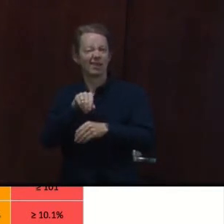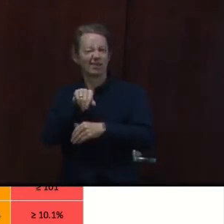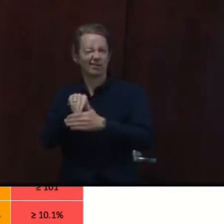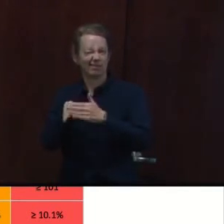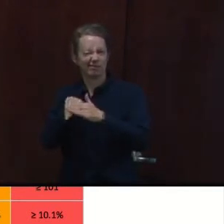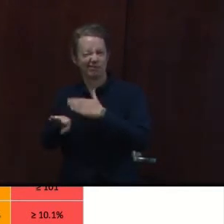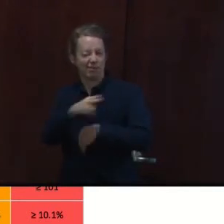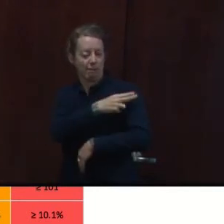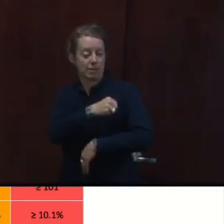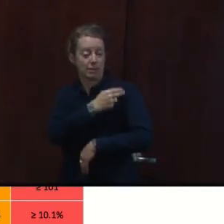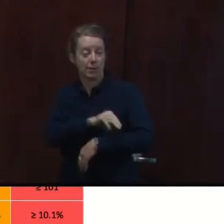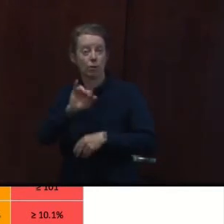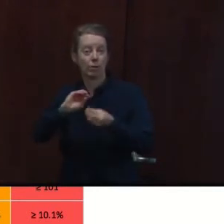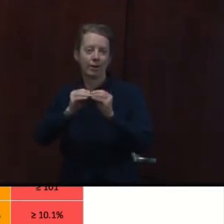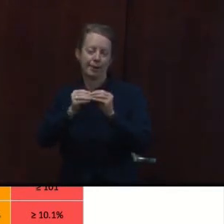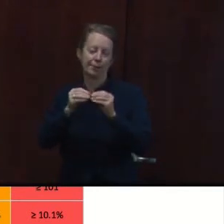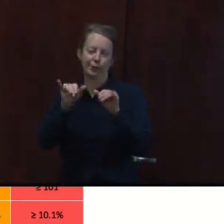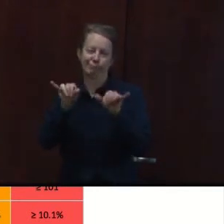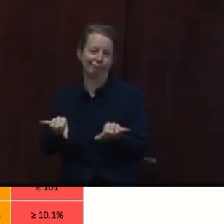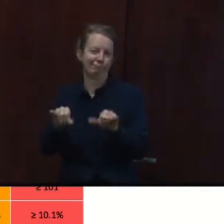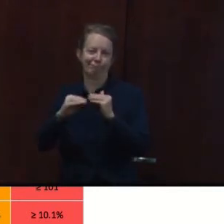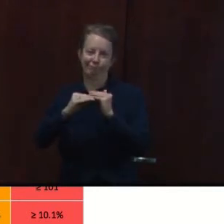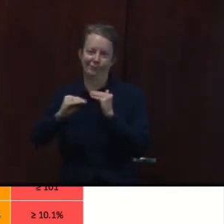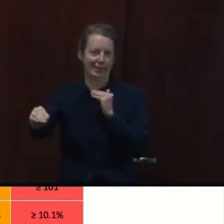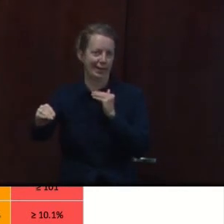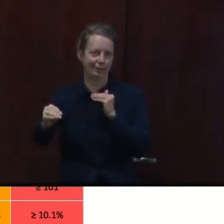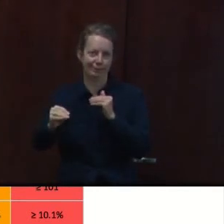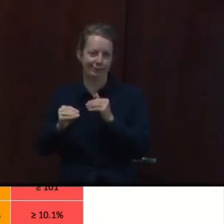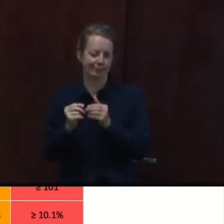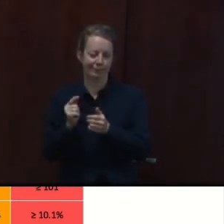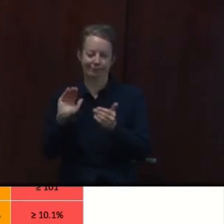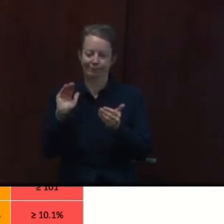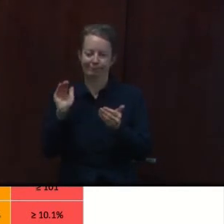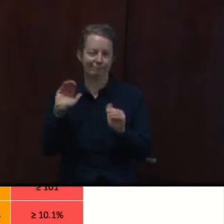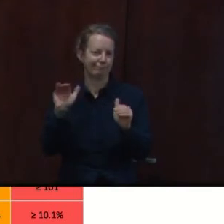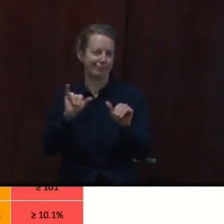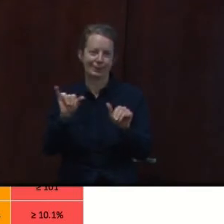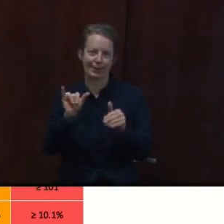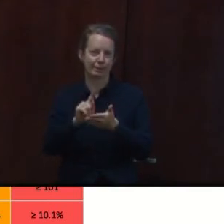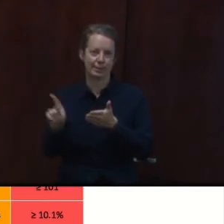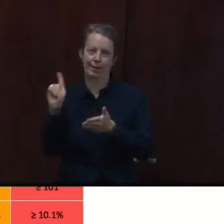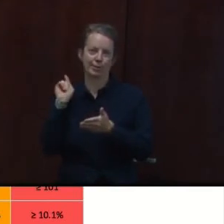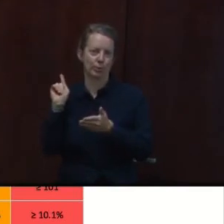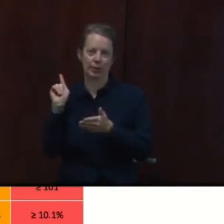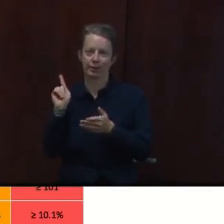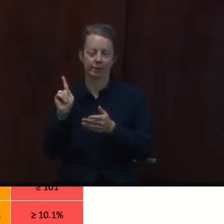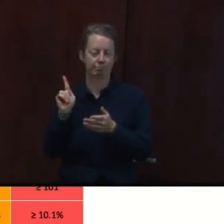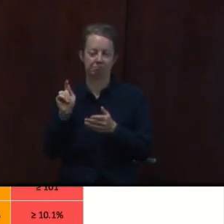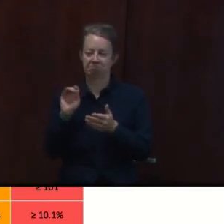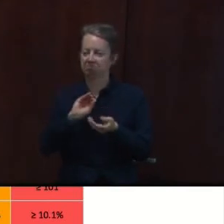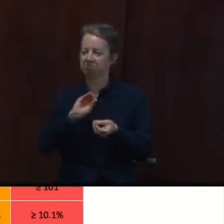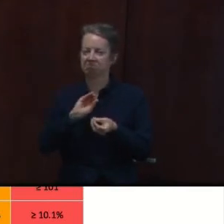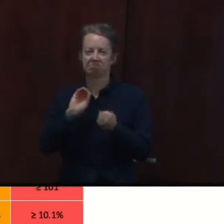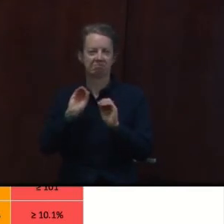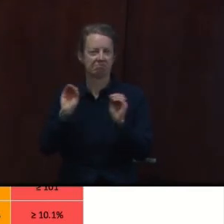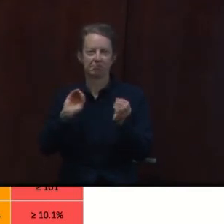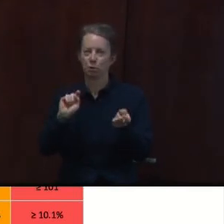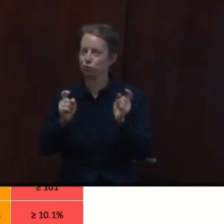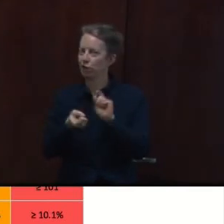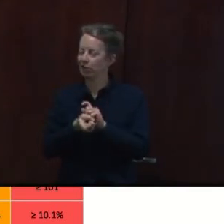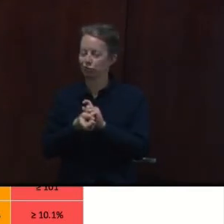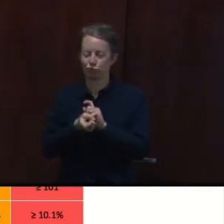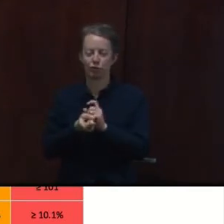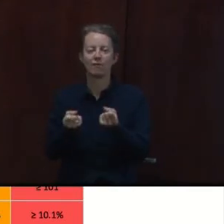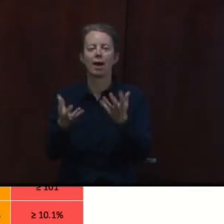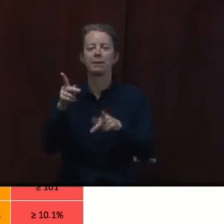to be stable for the second week in a row. There was not a significant change in the percent